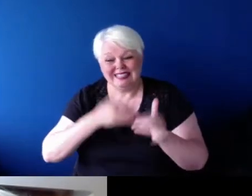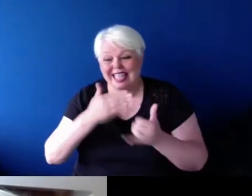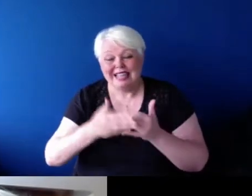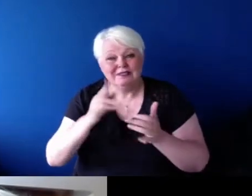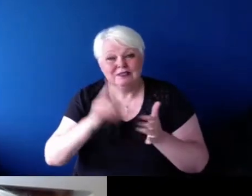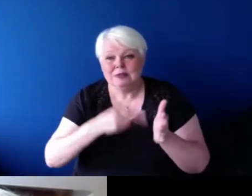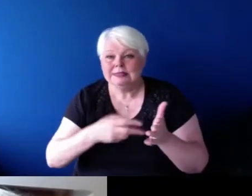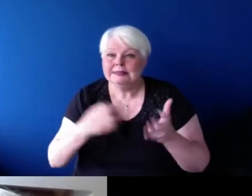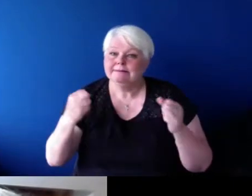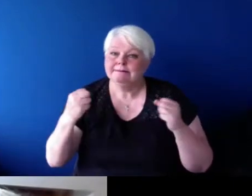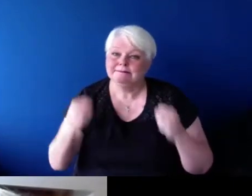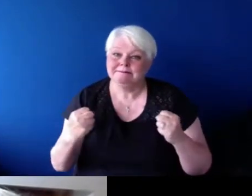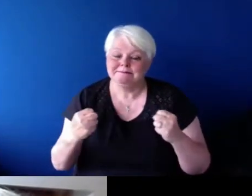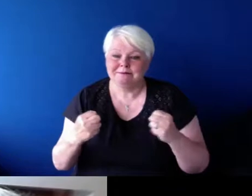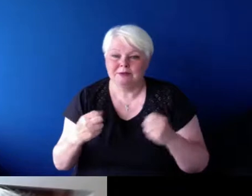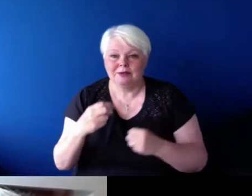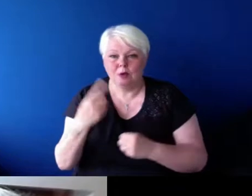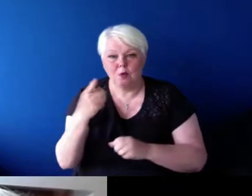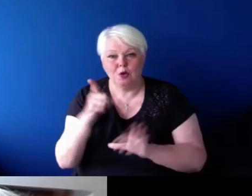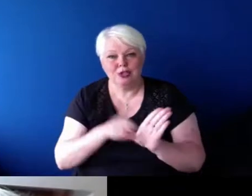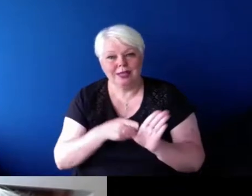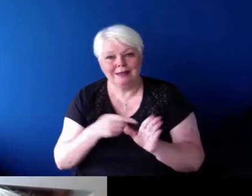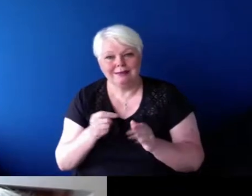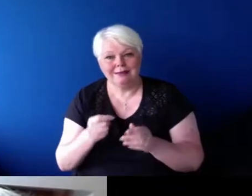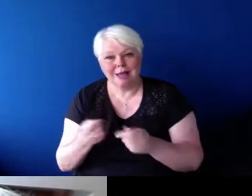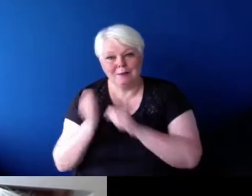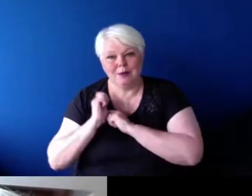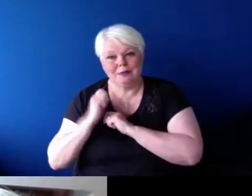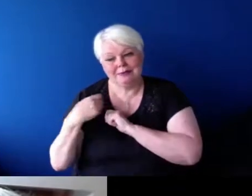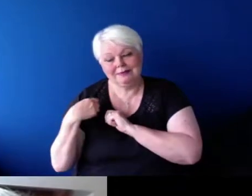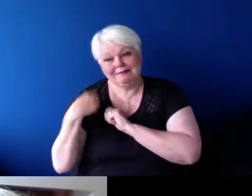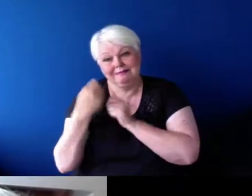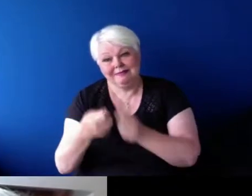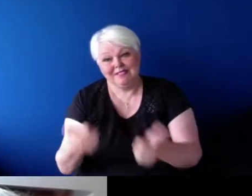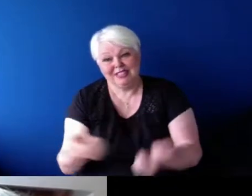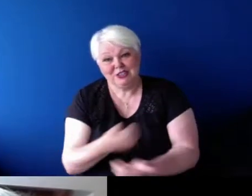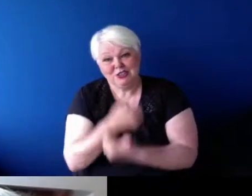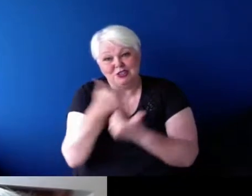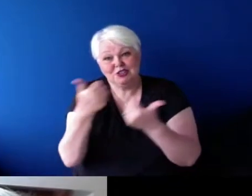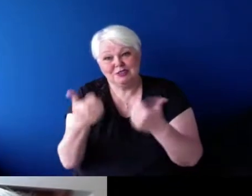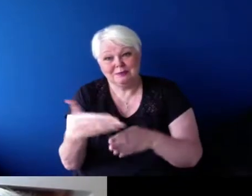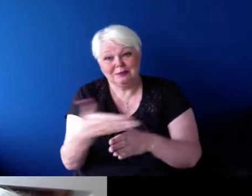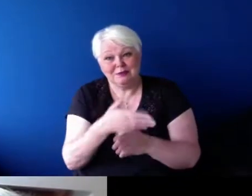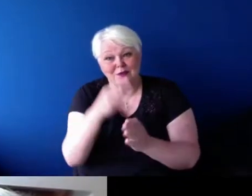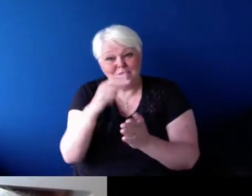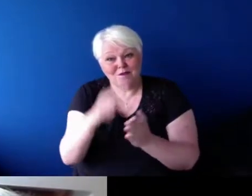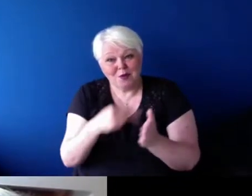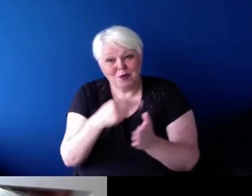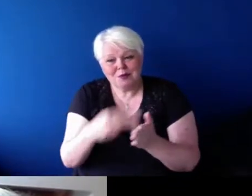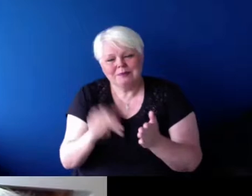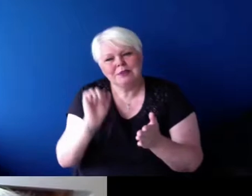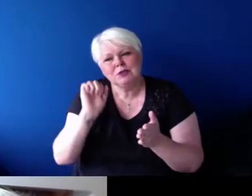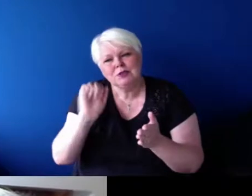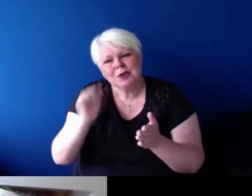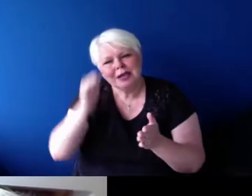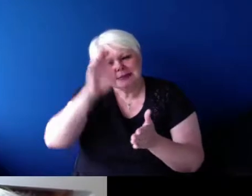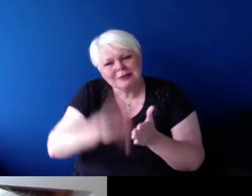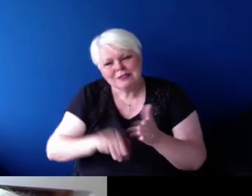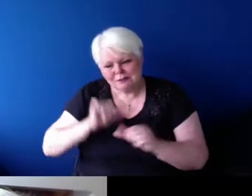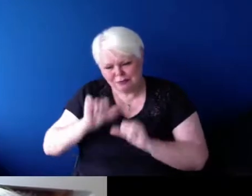you stepped down from that 12-month appointment in July 2020. So what was your experience of that process, and